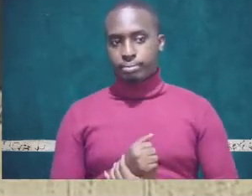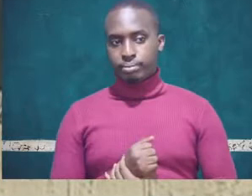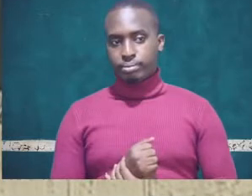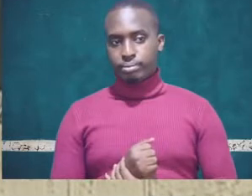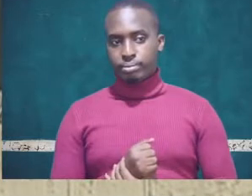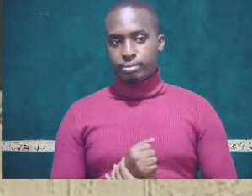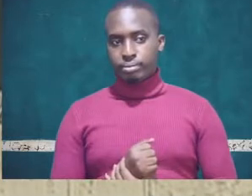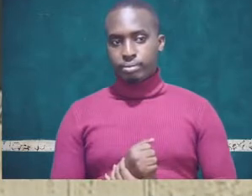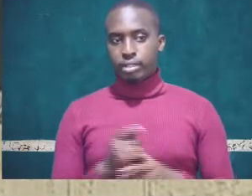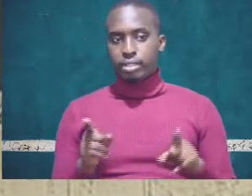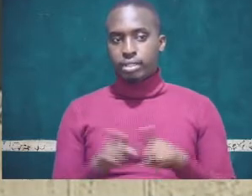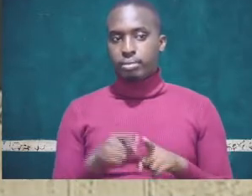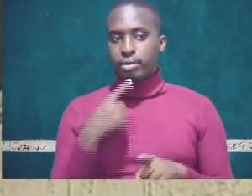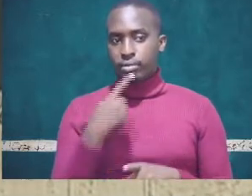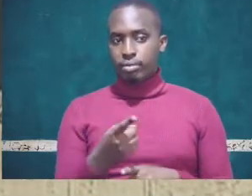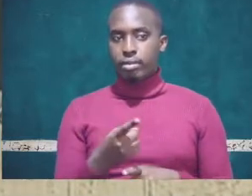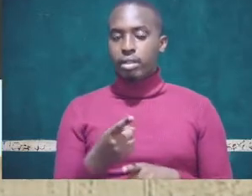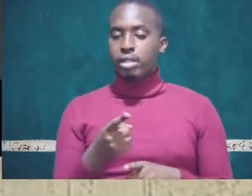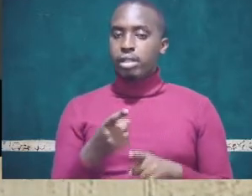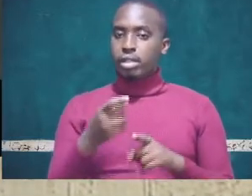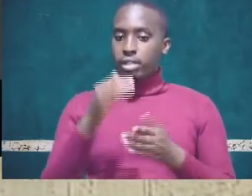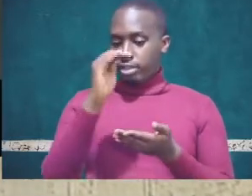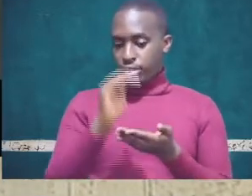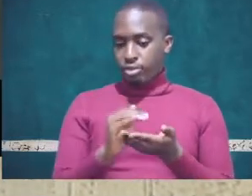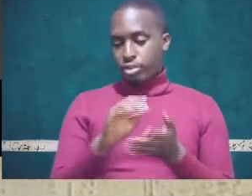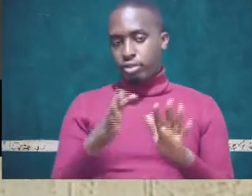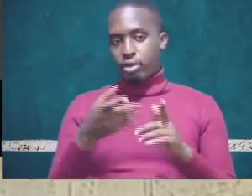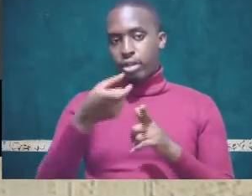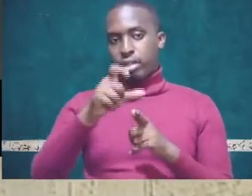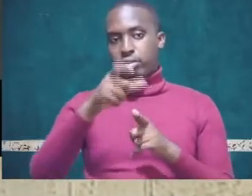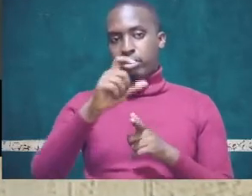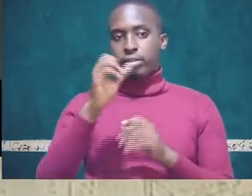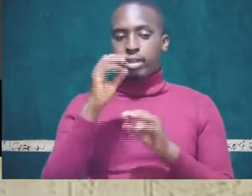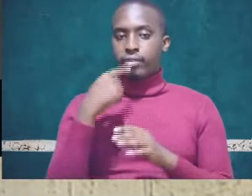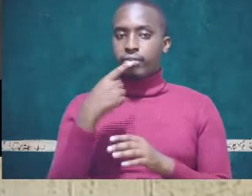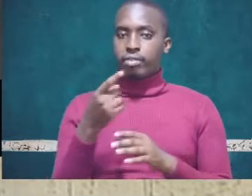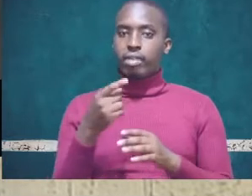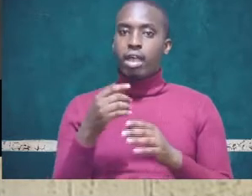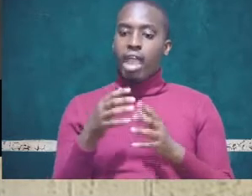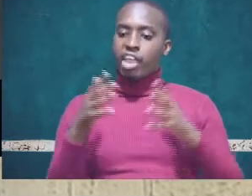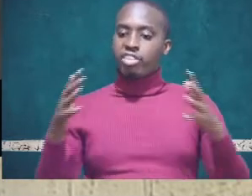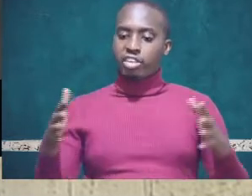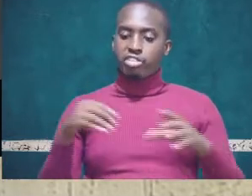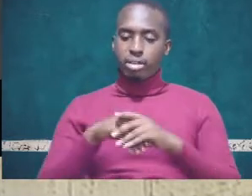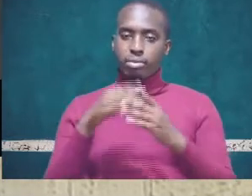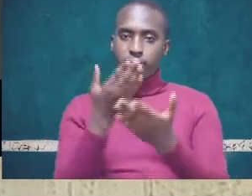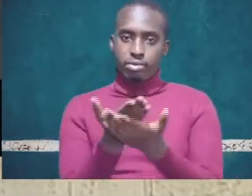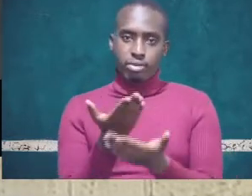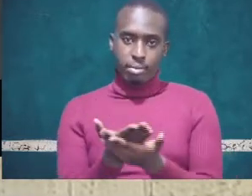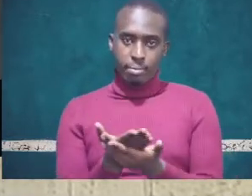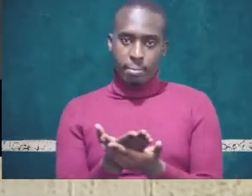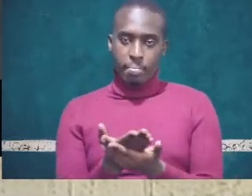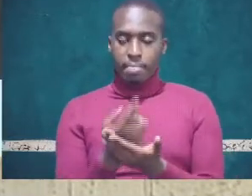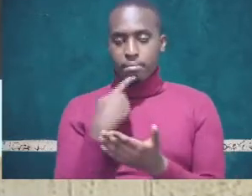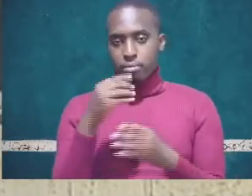demanded. As we are saying, a decrease and increase. You can check here when you say an extension in demand, meaning that in